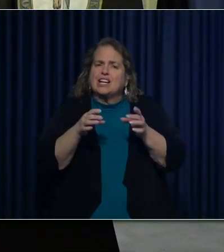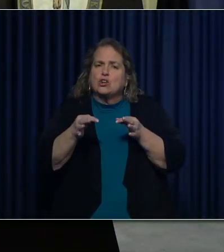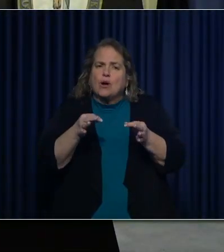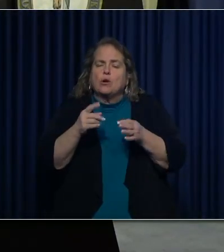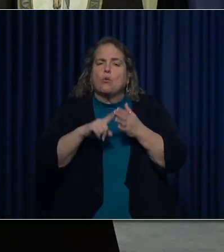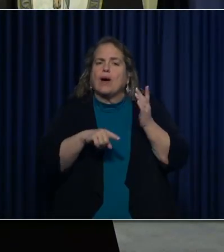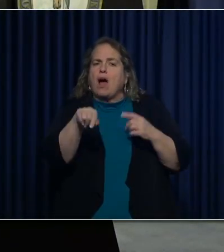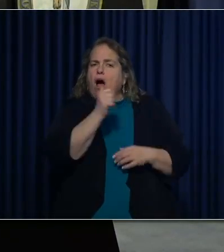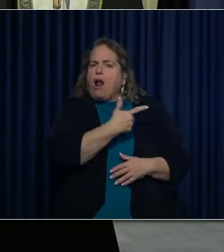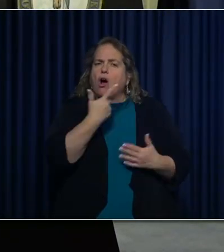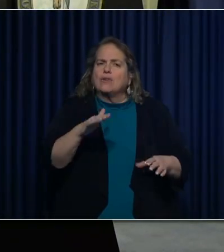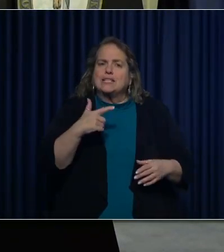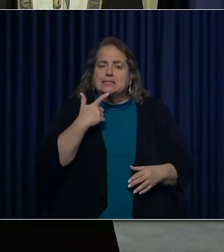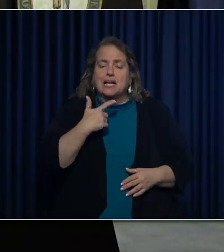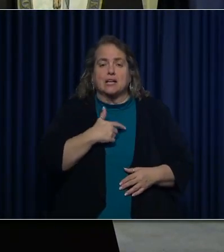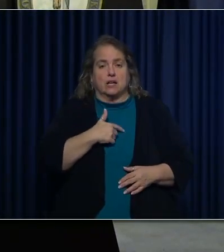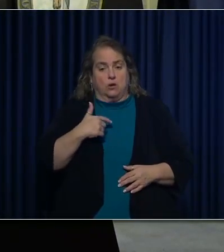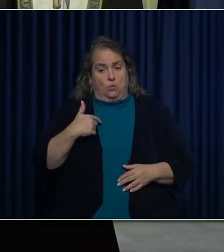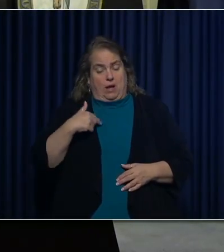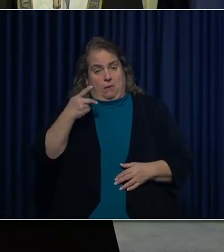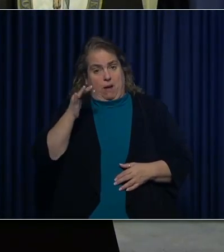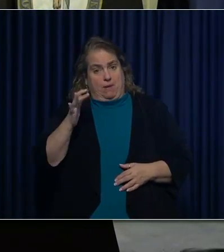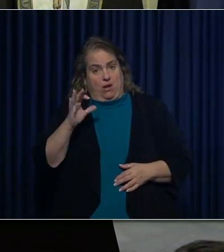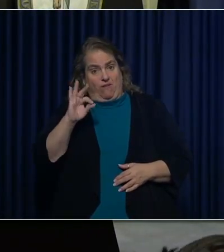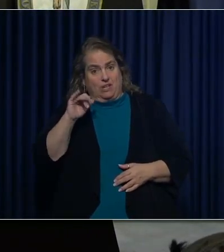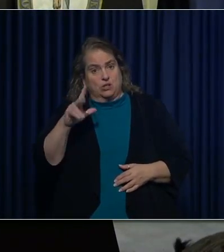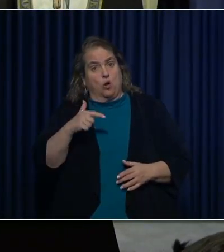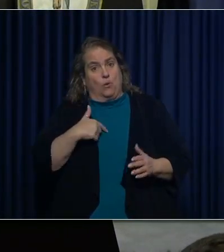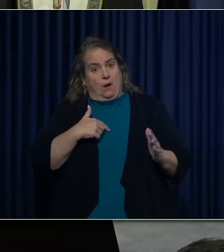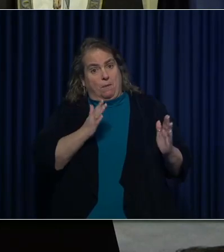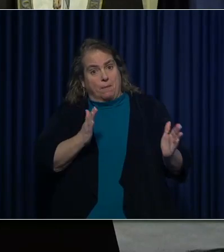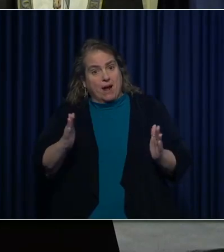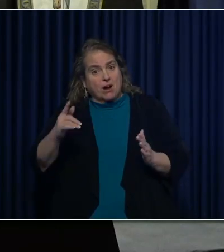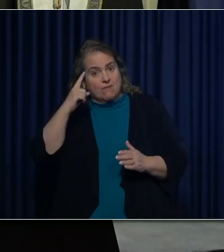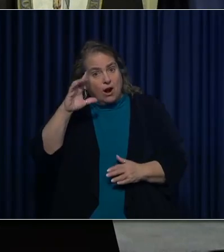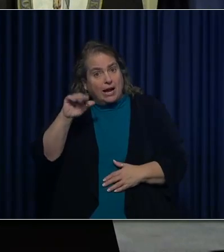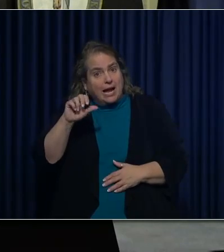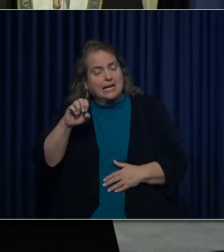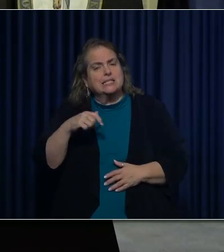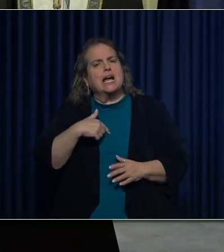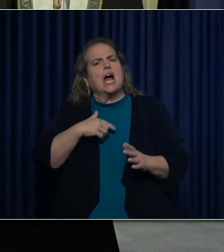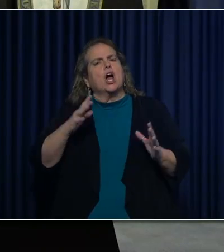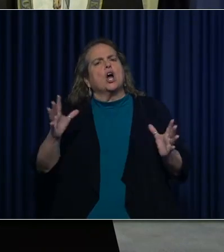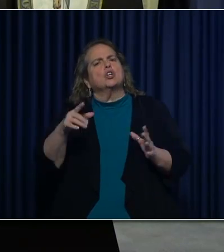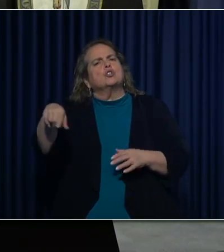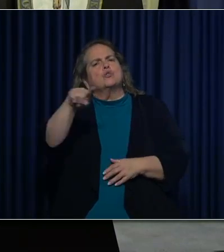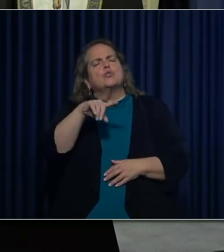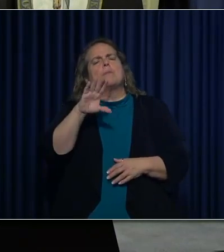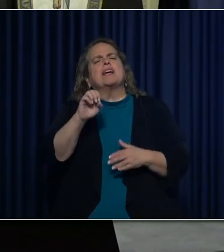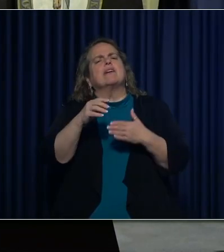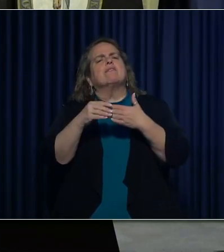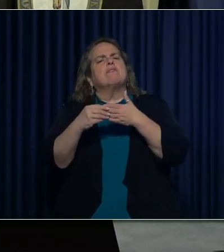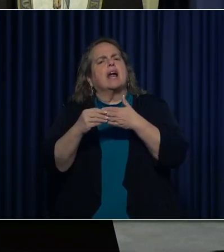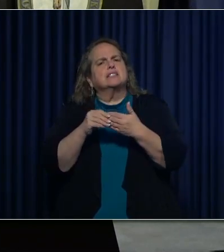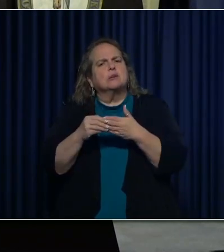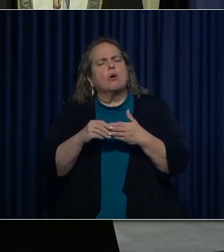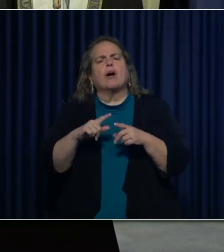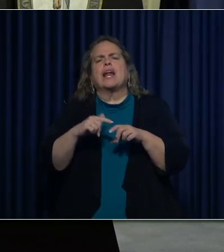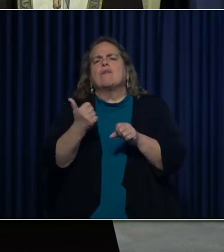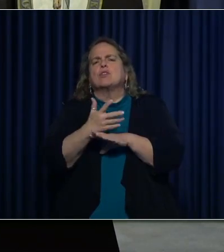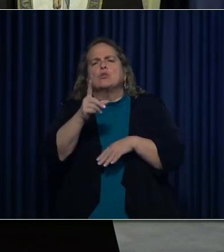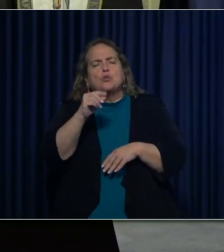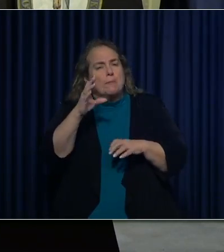for Harrison County and preparing for another case there potentially, I urge you to be flexible in everything that you do.